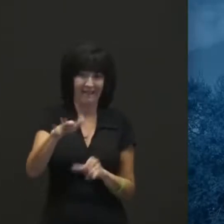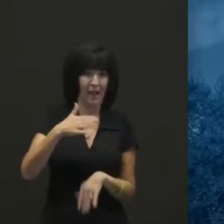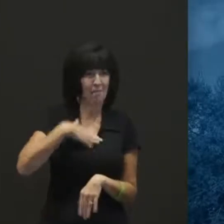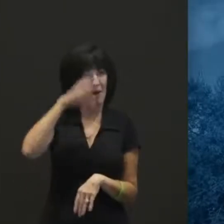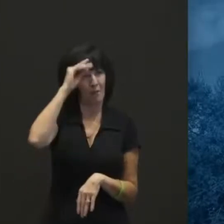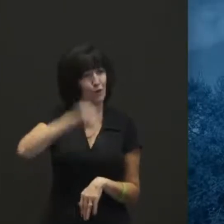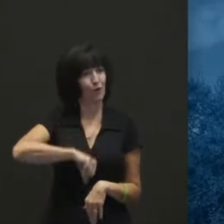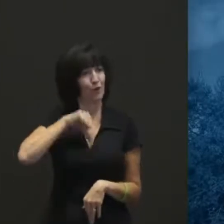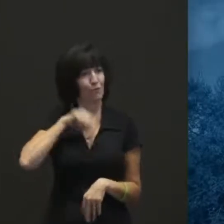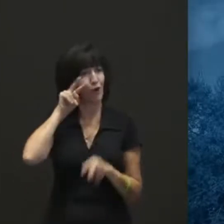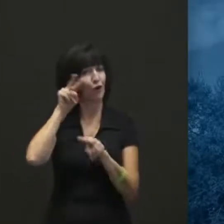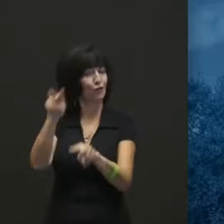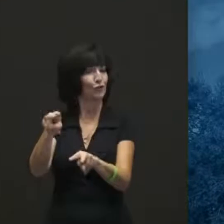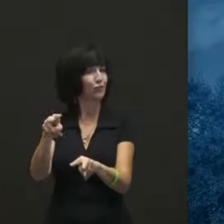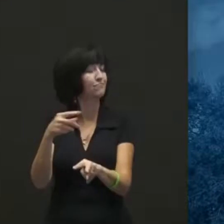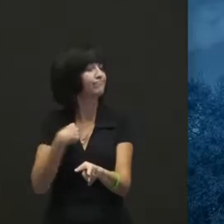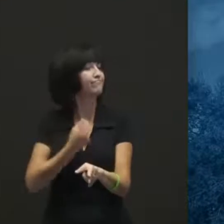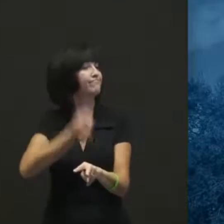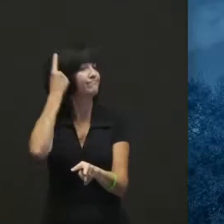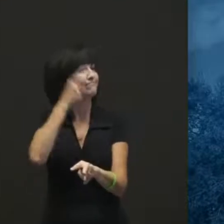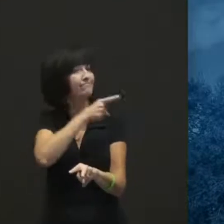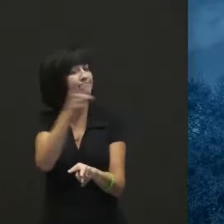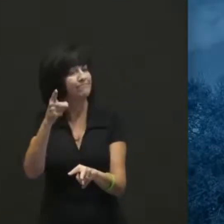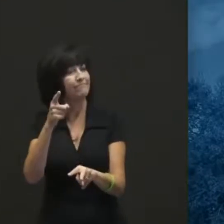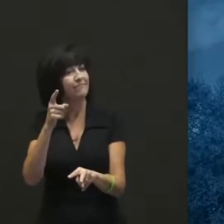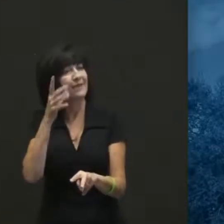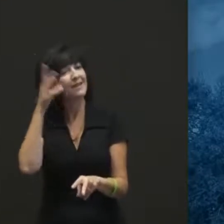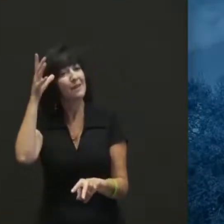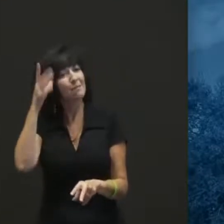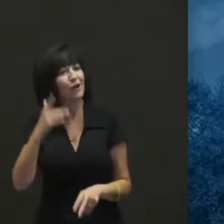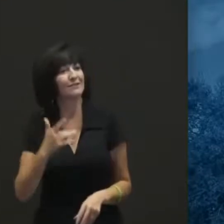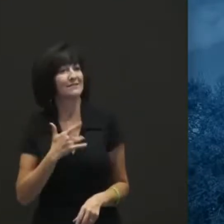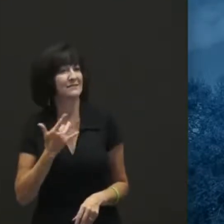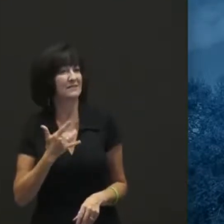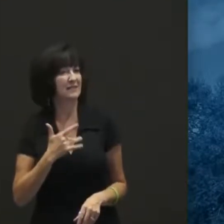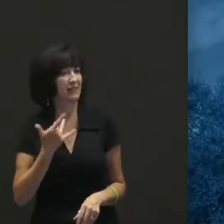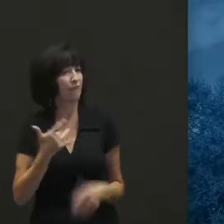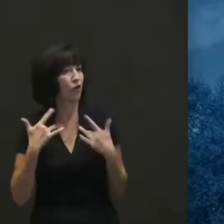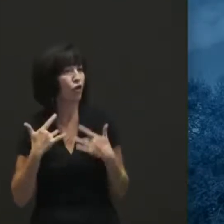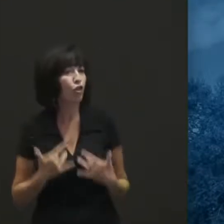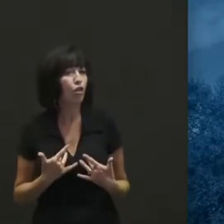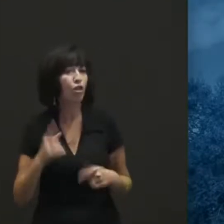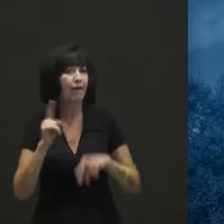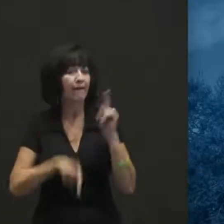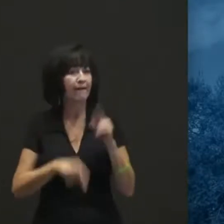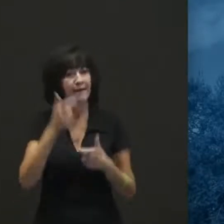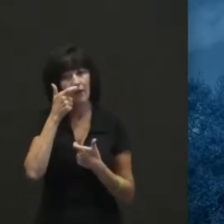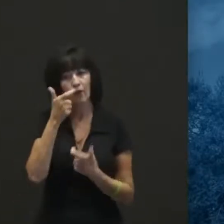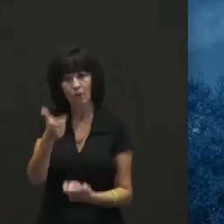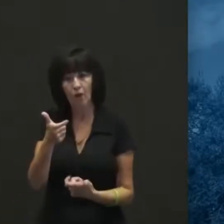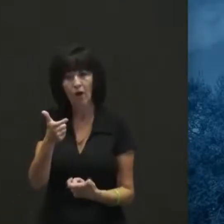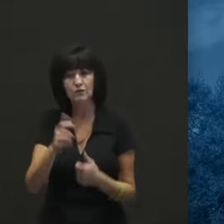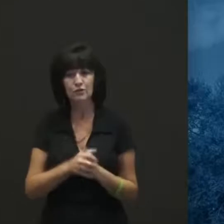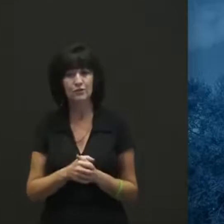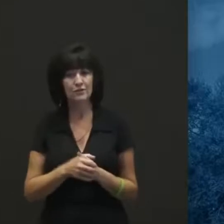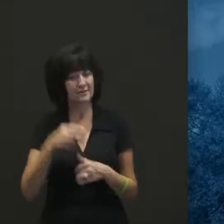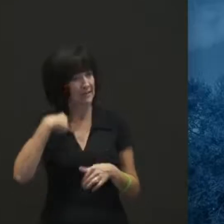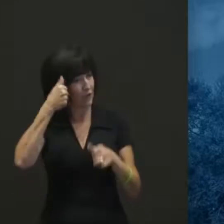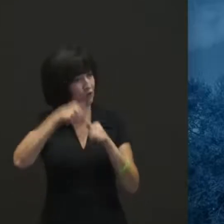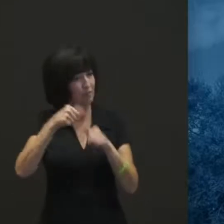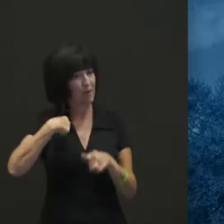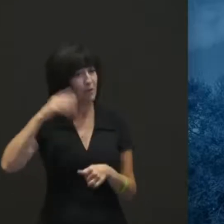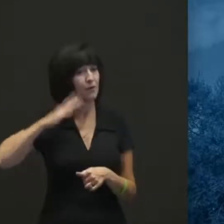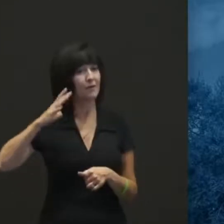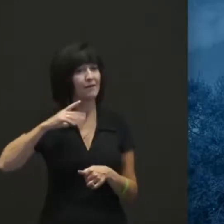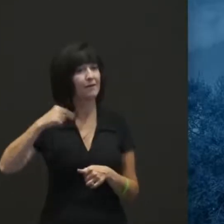there. And so I feel for parents. When I was in Congress and couldn't get back to Delaware for